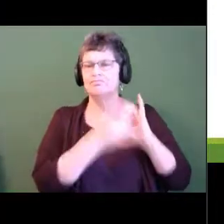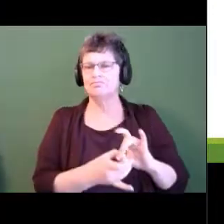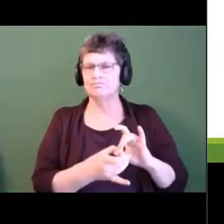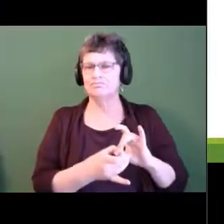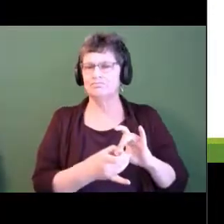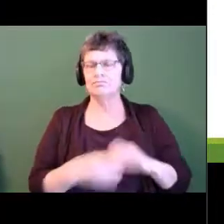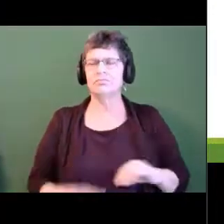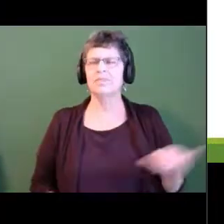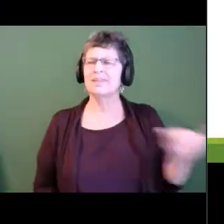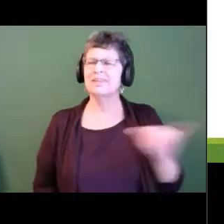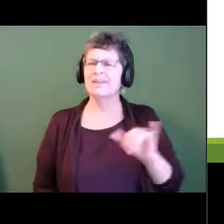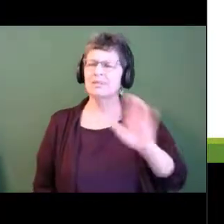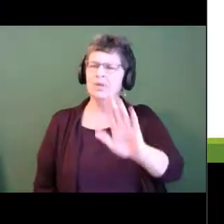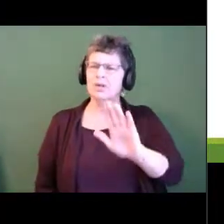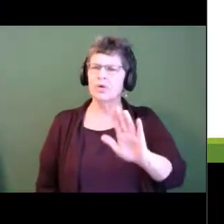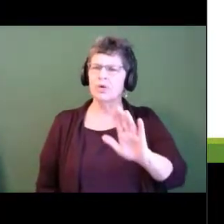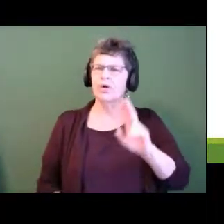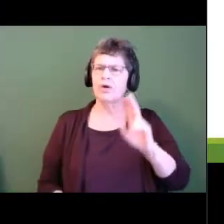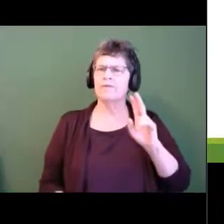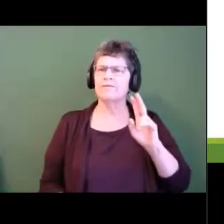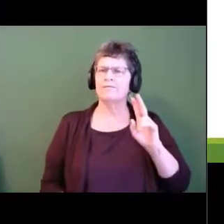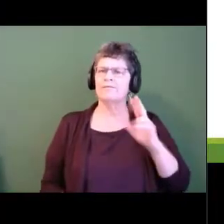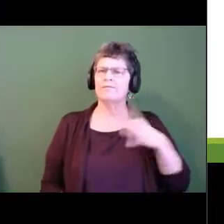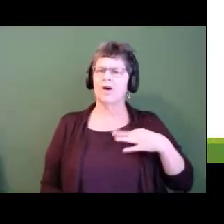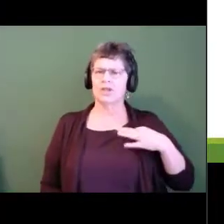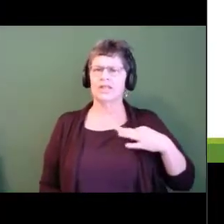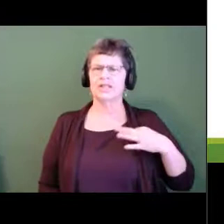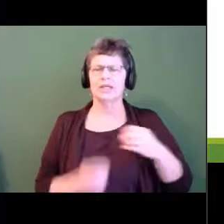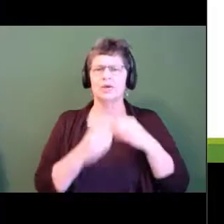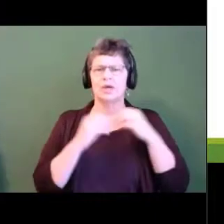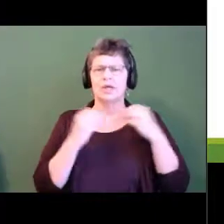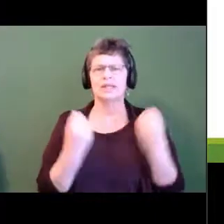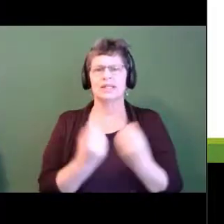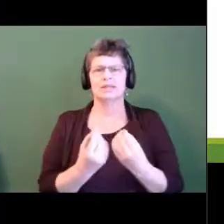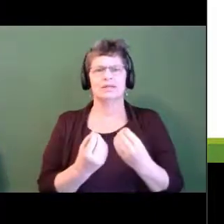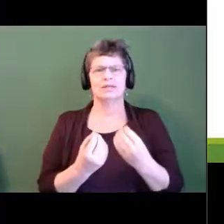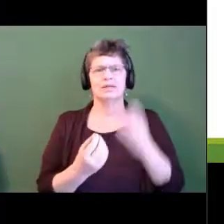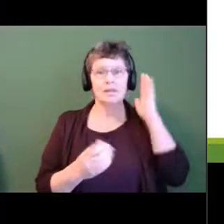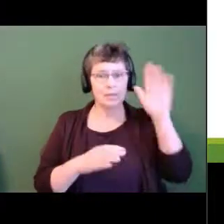volunteer organization here. They are setting people up who want a phone buddy.